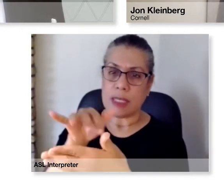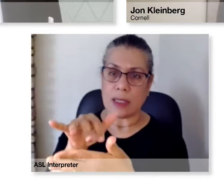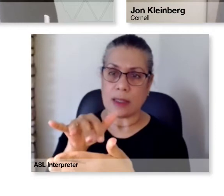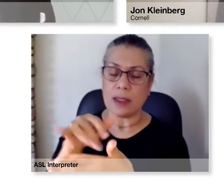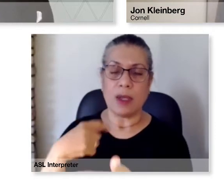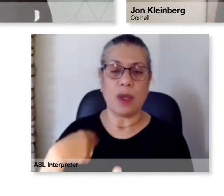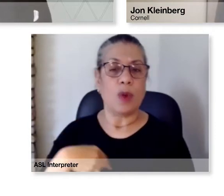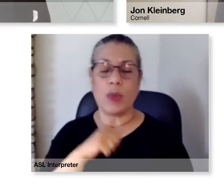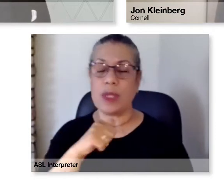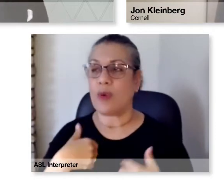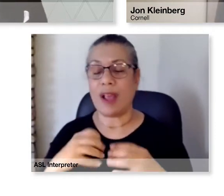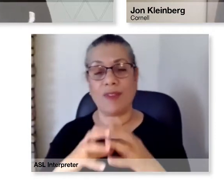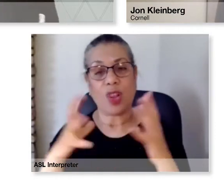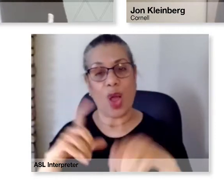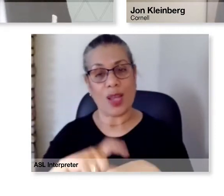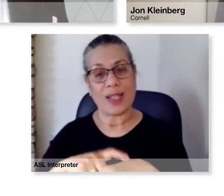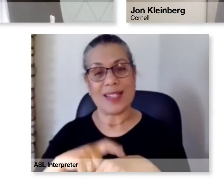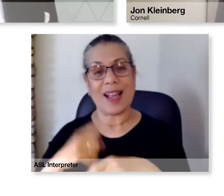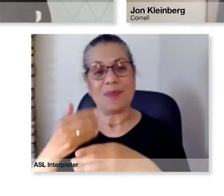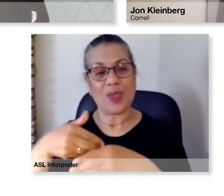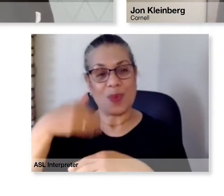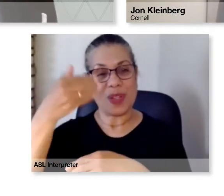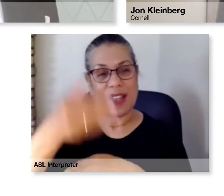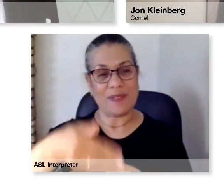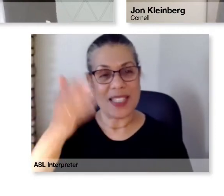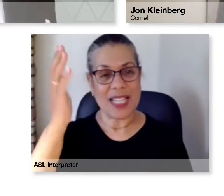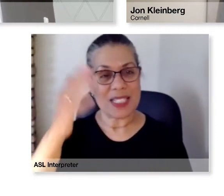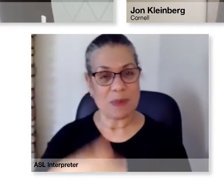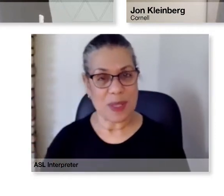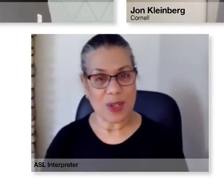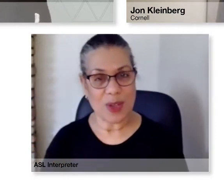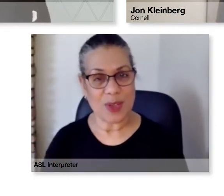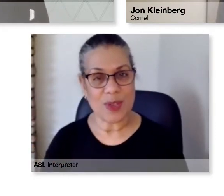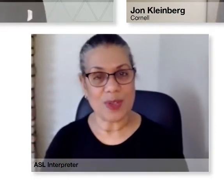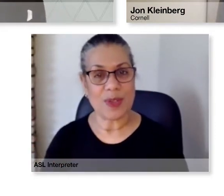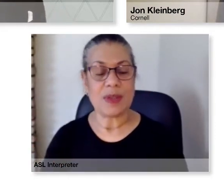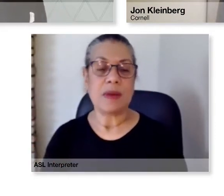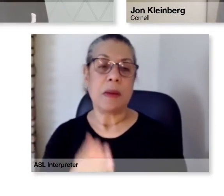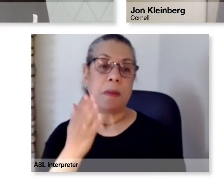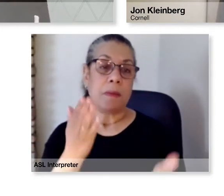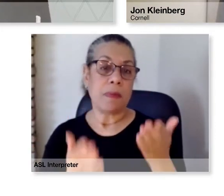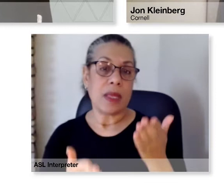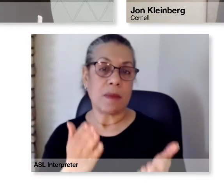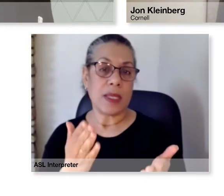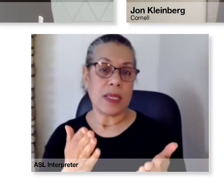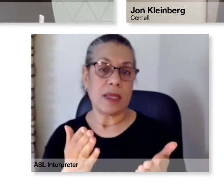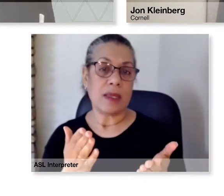we go to our next speaker, but maybe just as planting